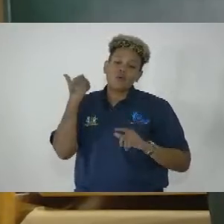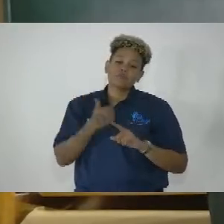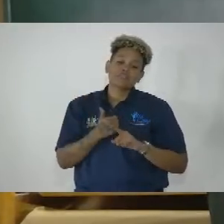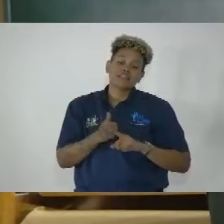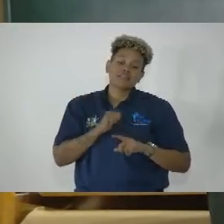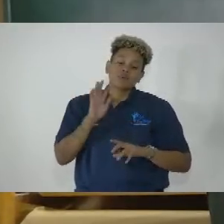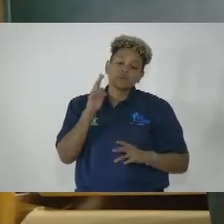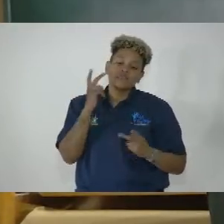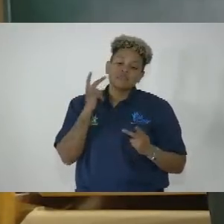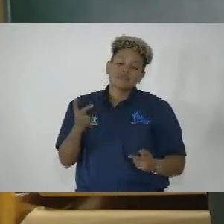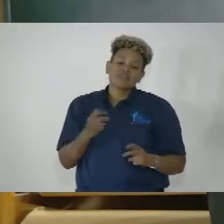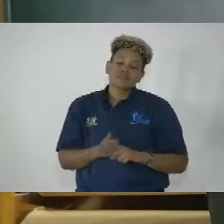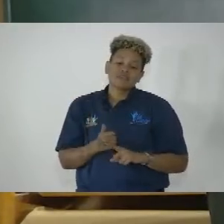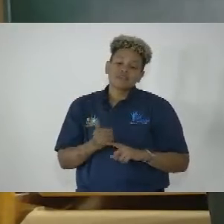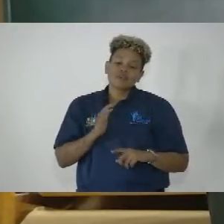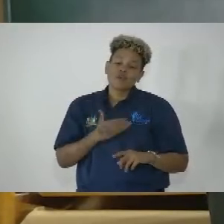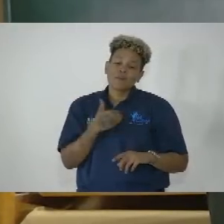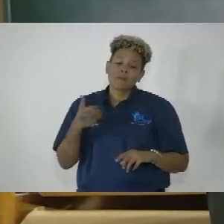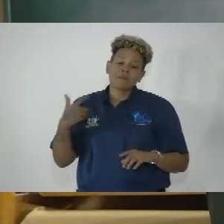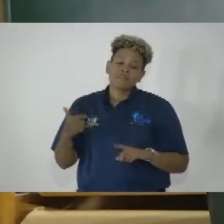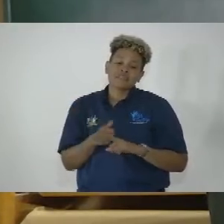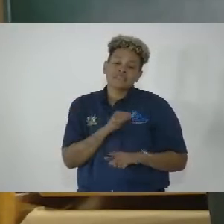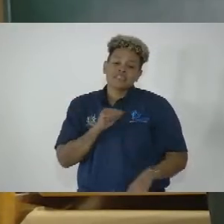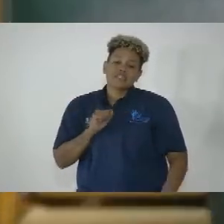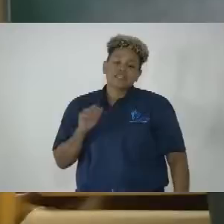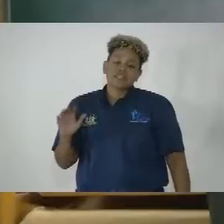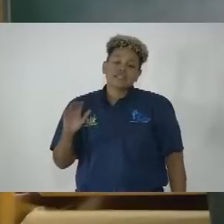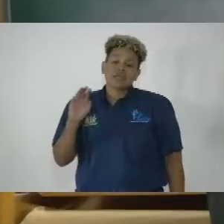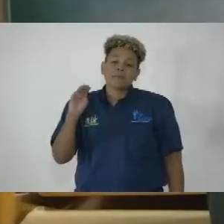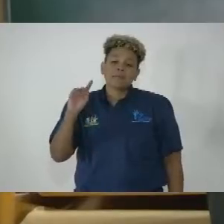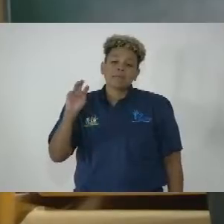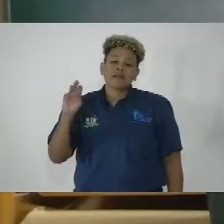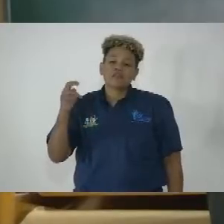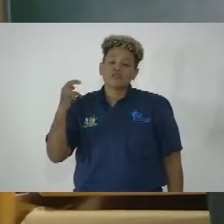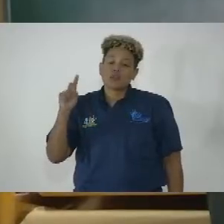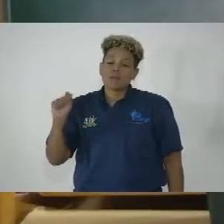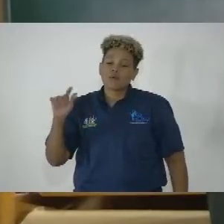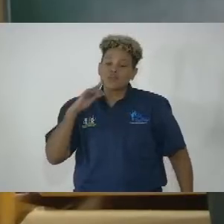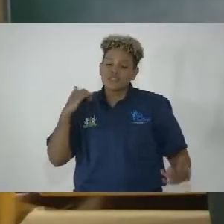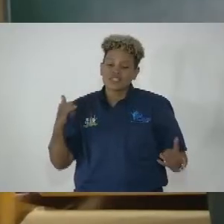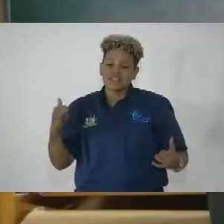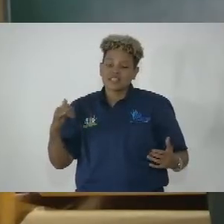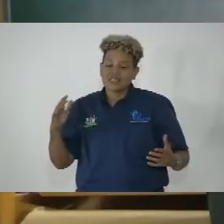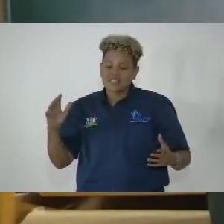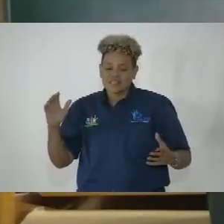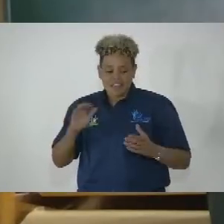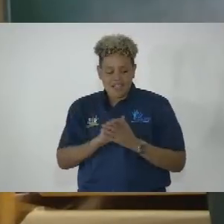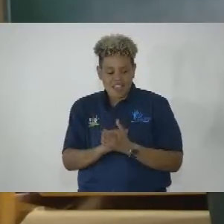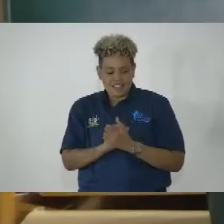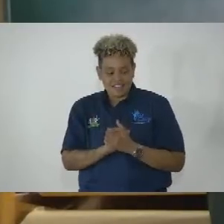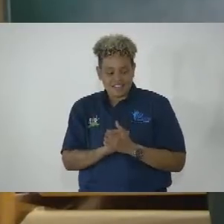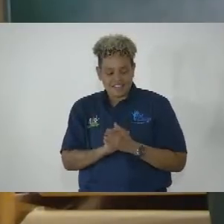have seen our colleague, Senator Matthew Samuda, today.